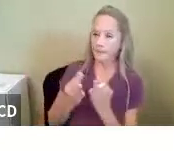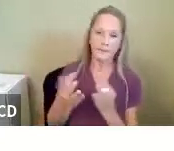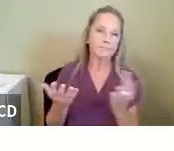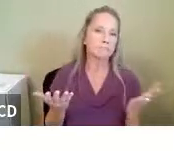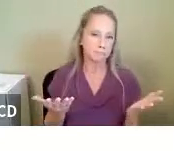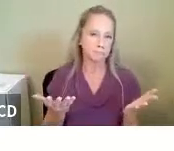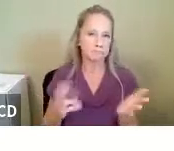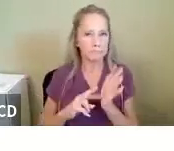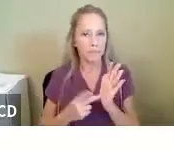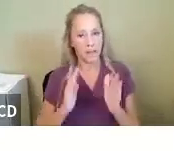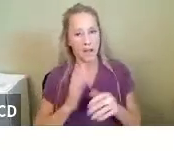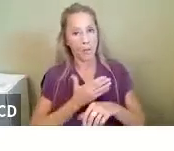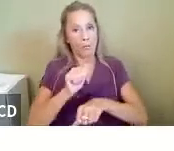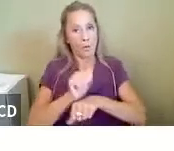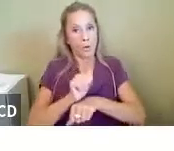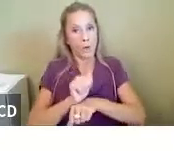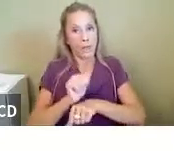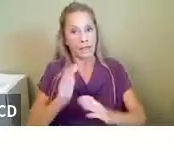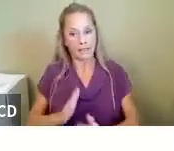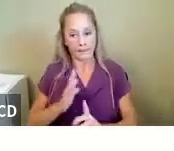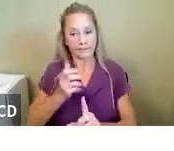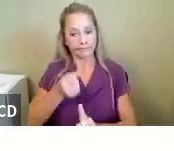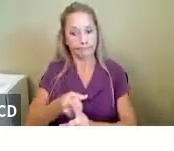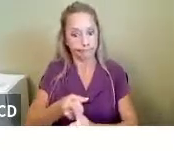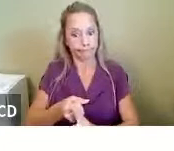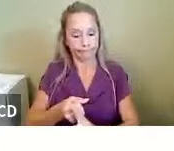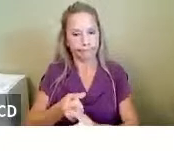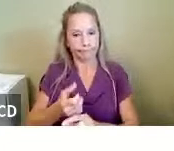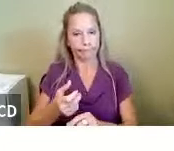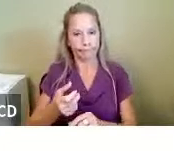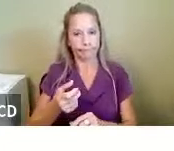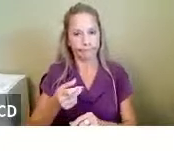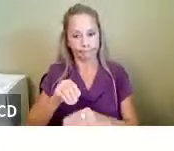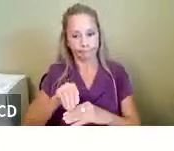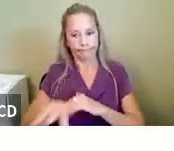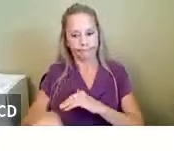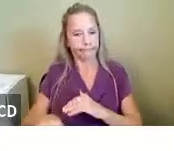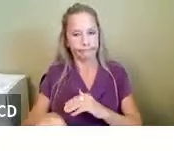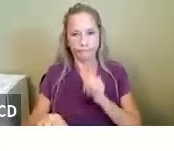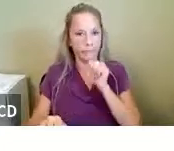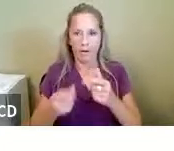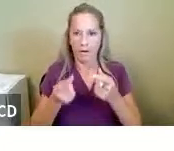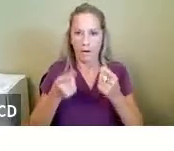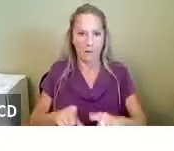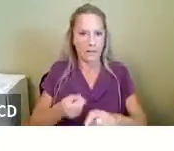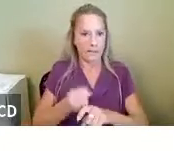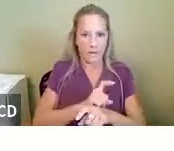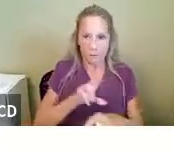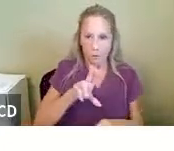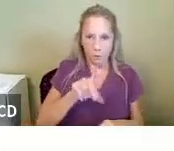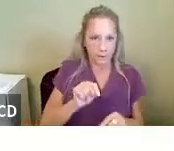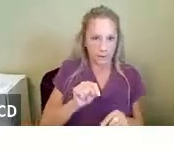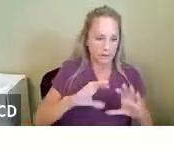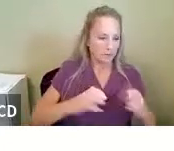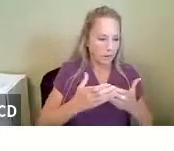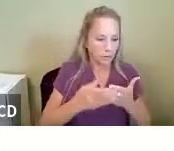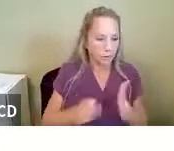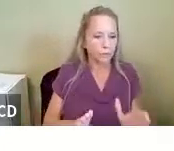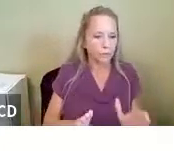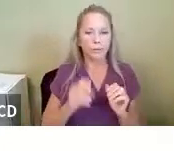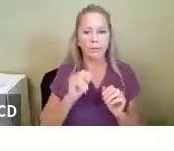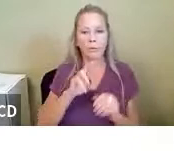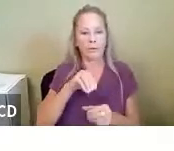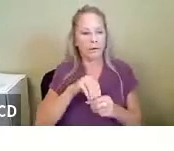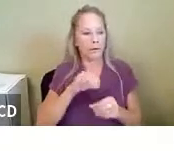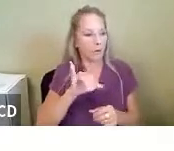of our employee cases. We've had no cases traced to a classroom or to an office situation.